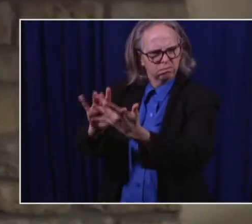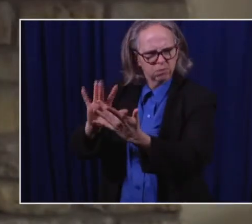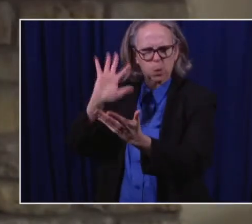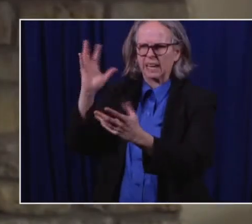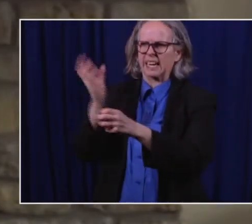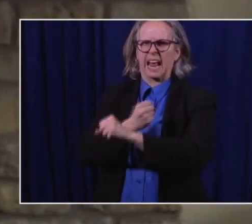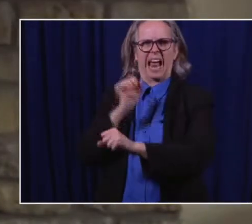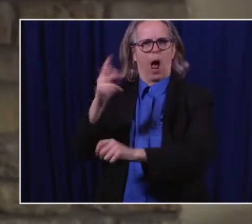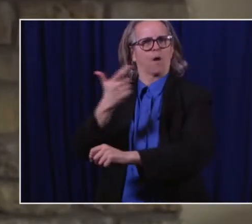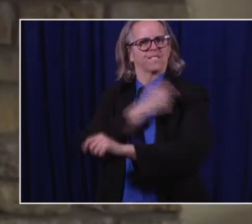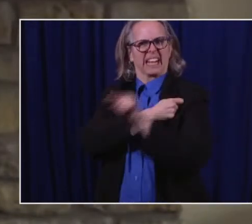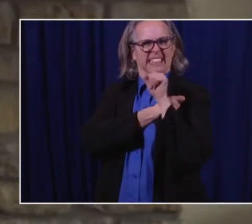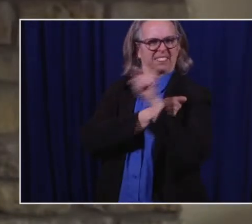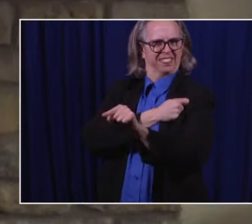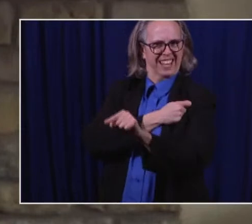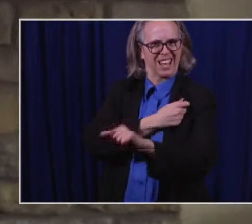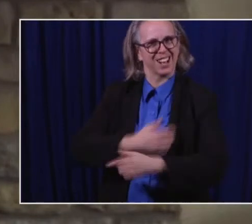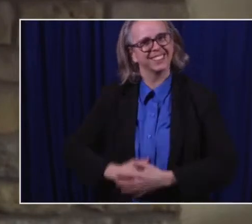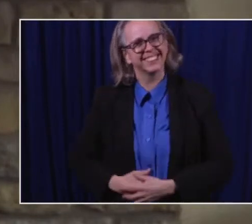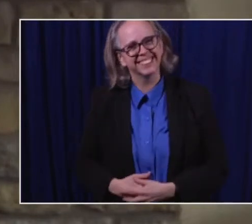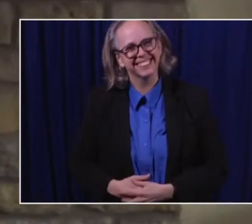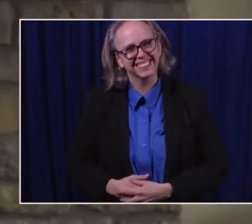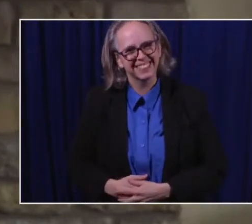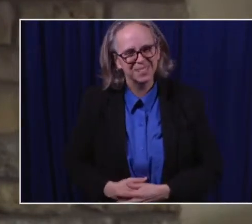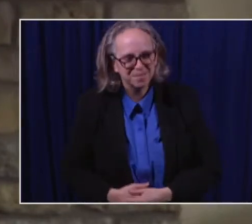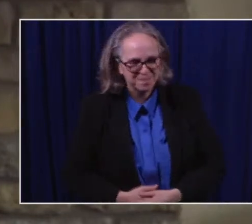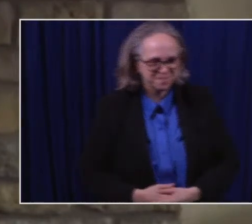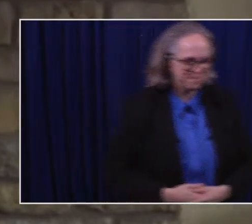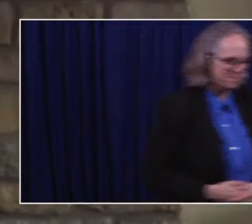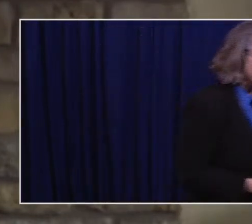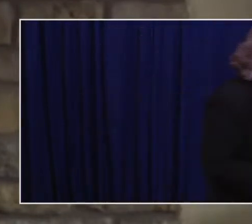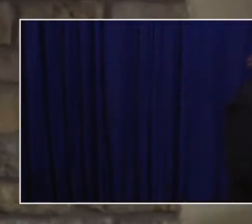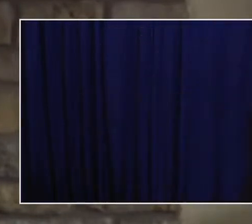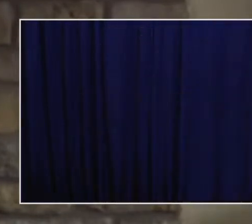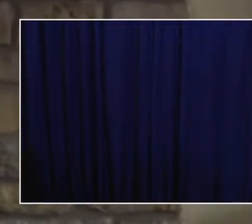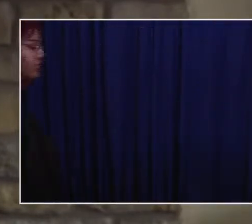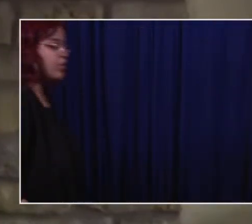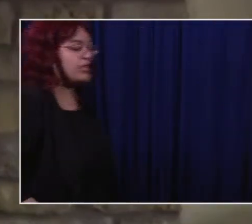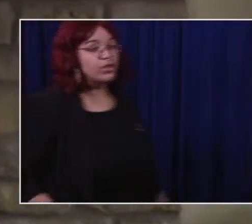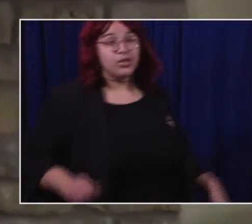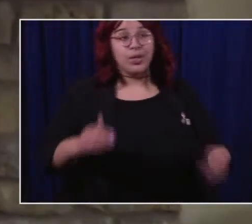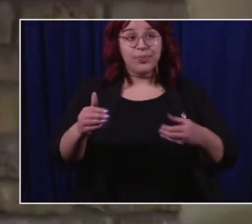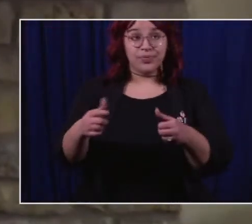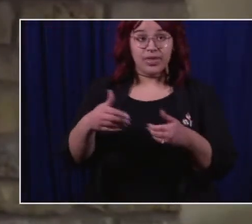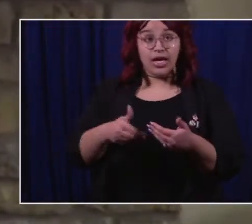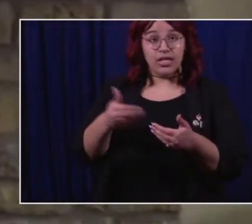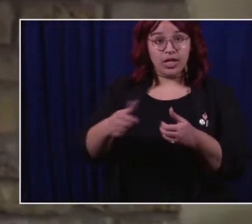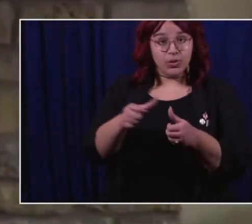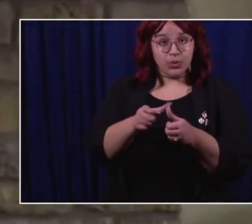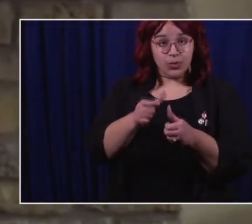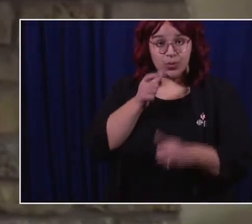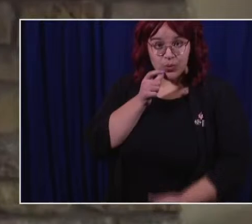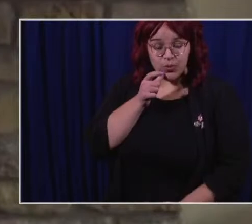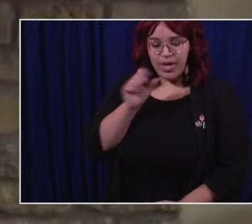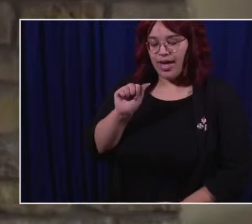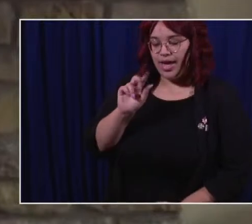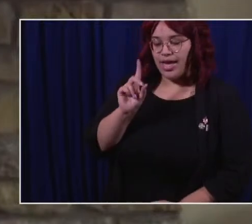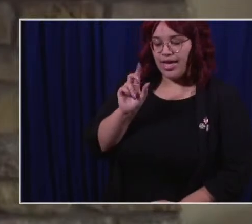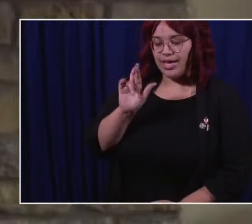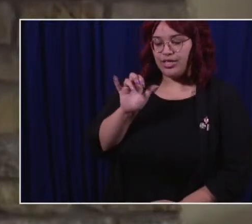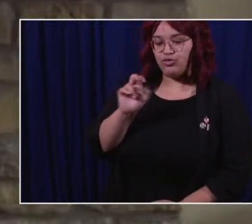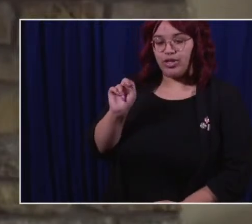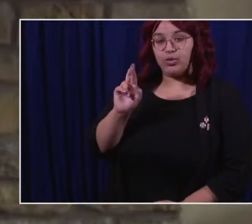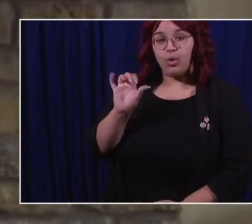Next question is from Adrian Robbins at WCMH in Columbus. Hi, Governor. Thank you for doing this. I understand that